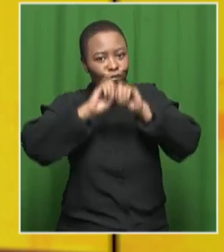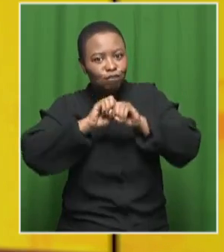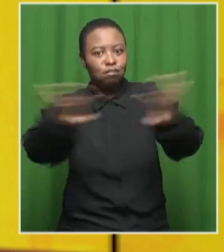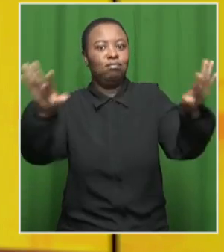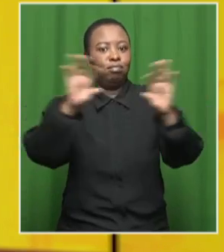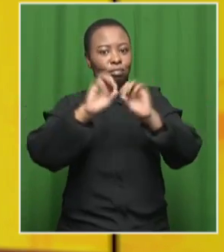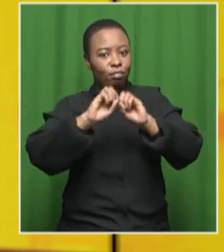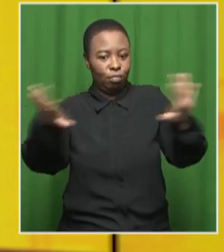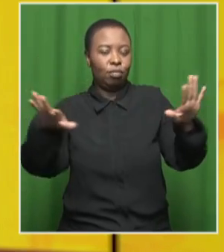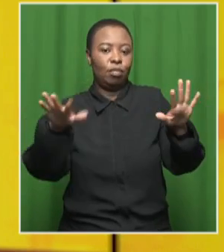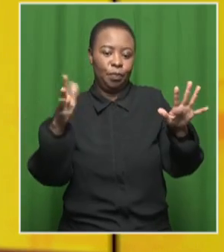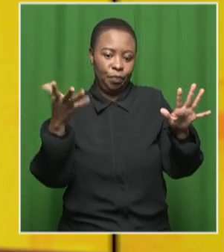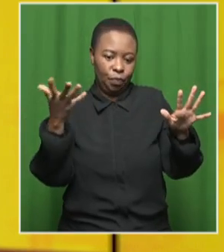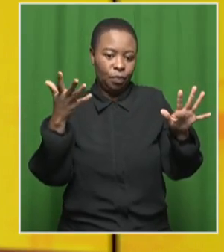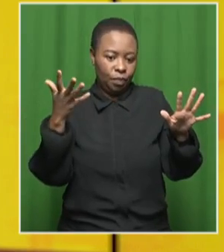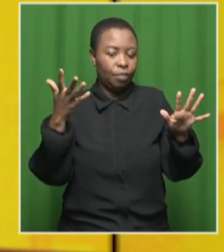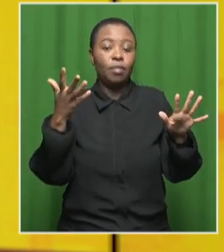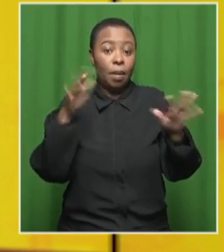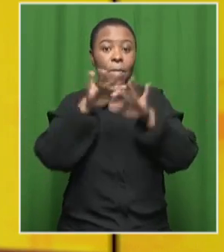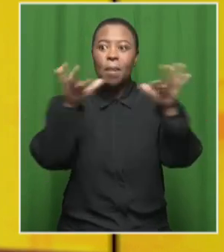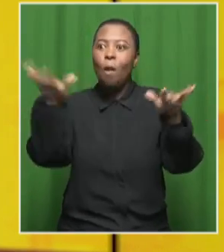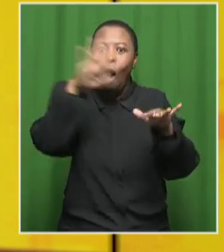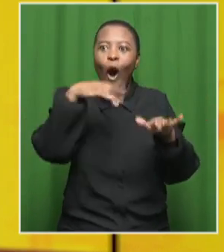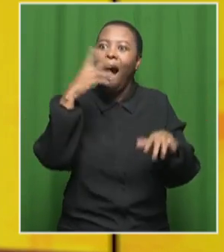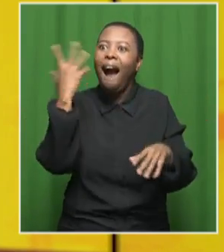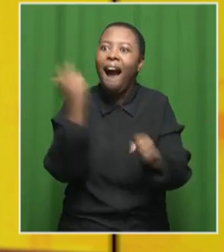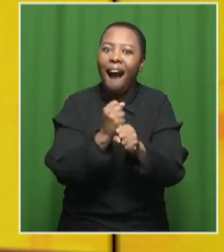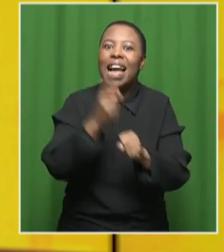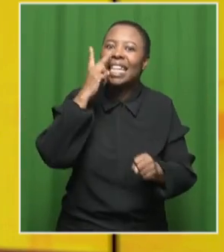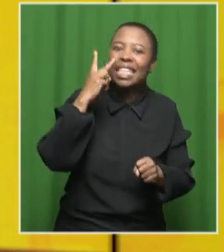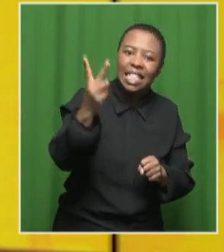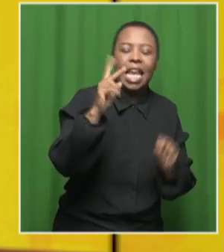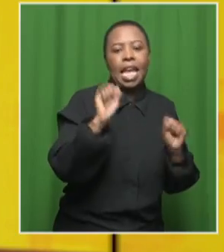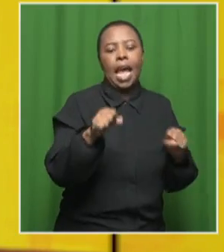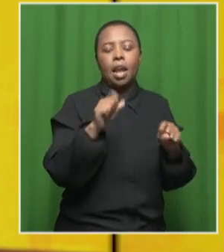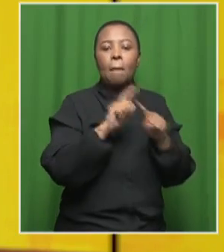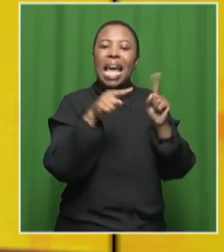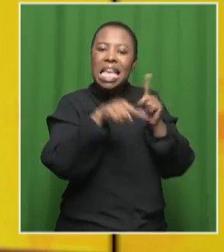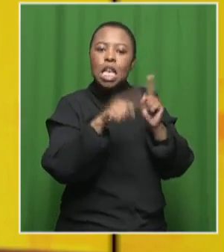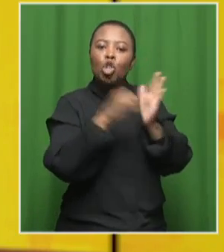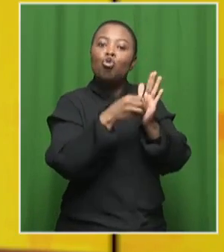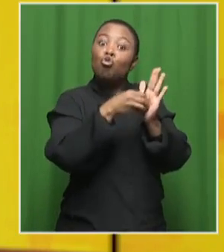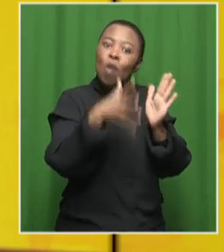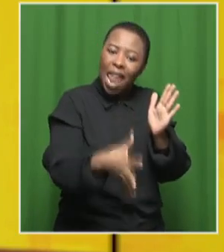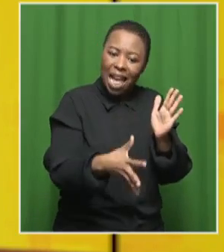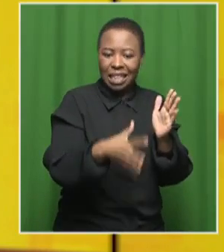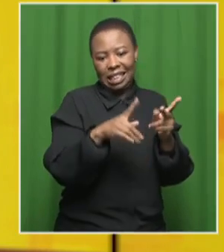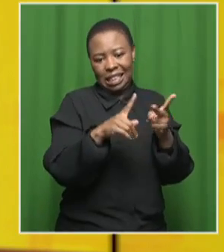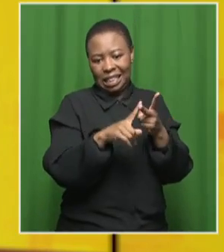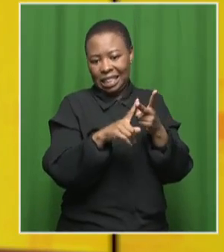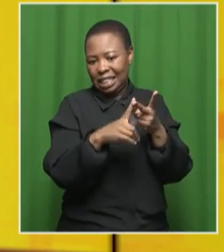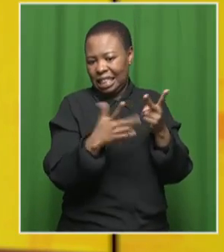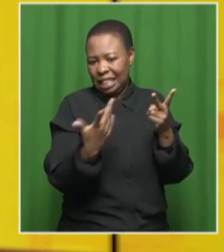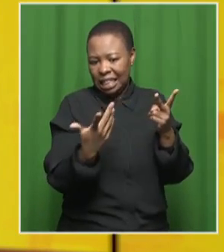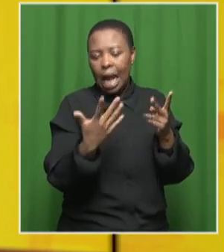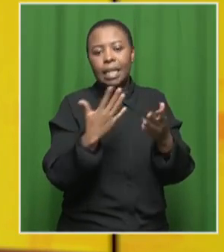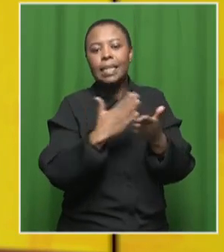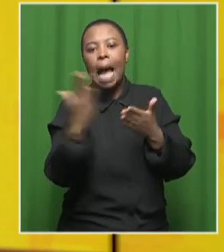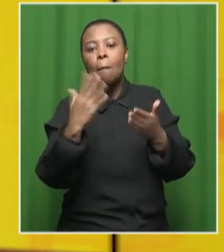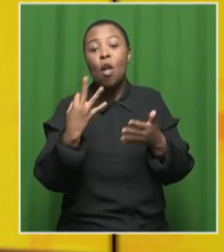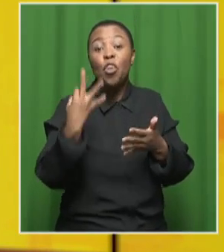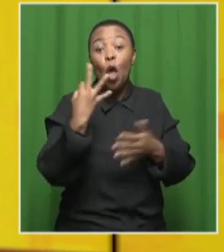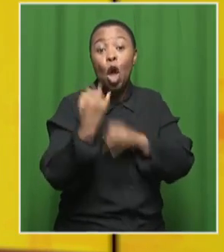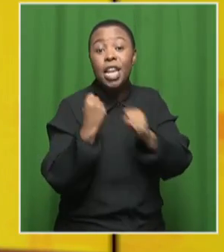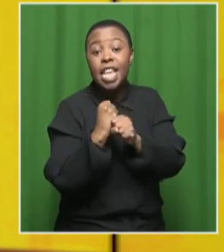onto the screens for people to see. But like I said, these are student films, so some of them are thesis films, some of them are like your third-year